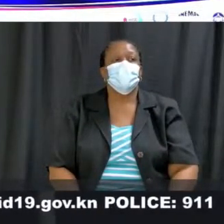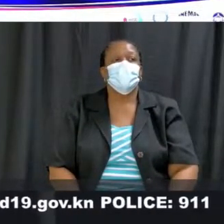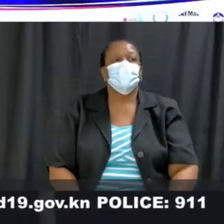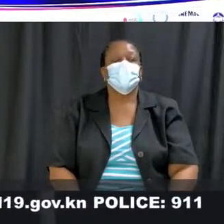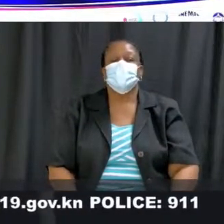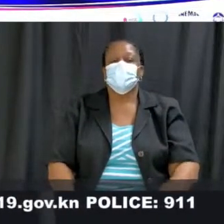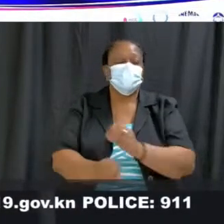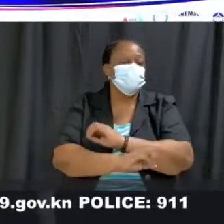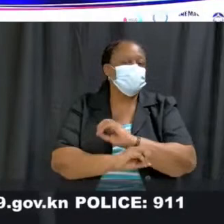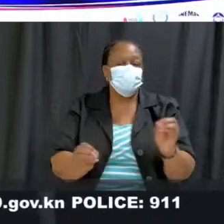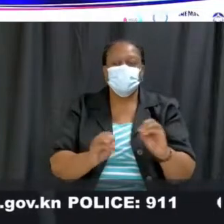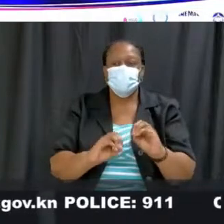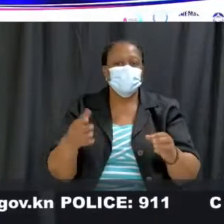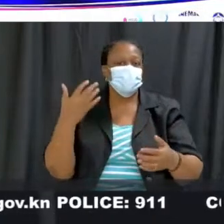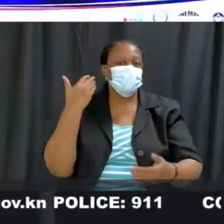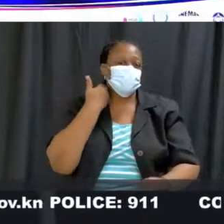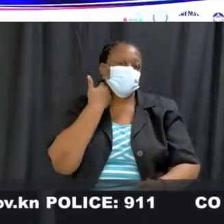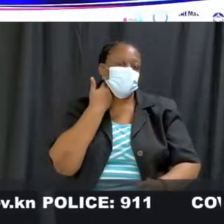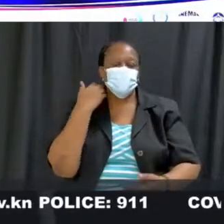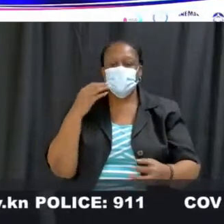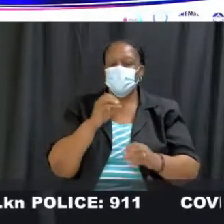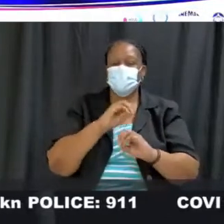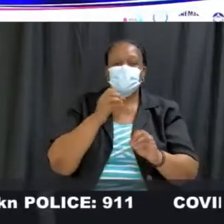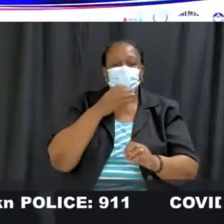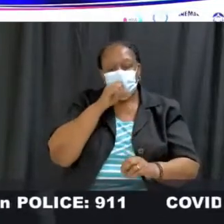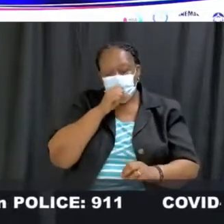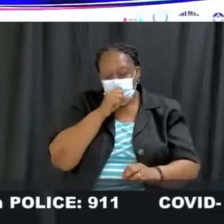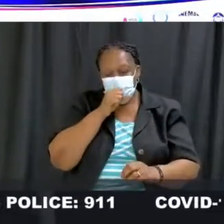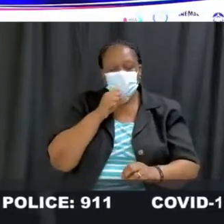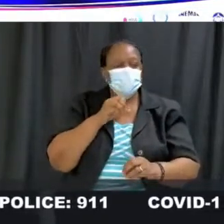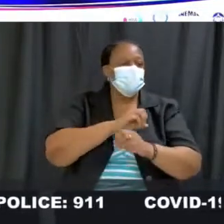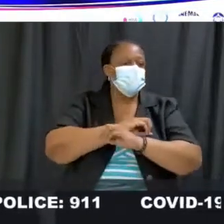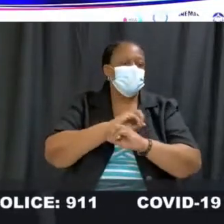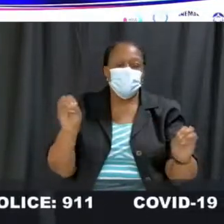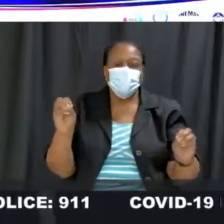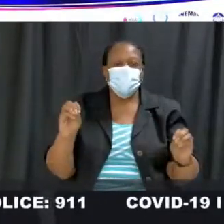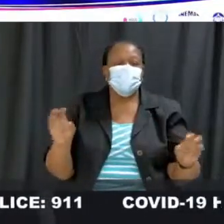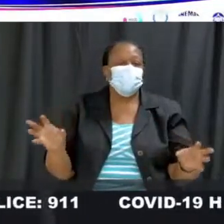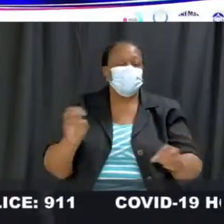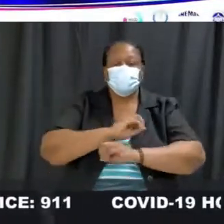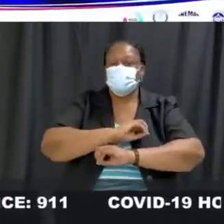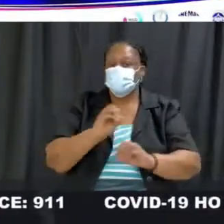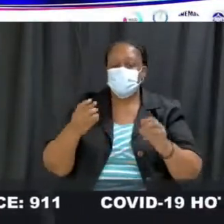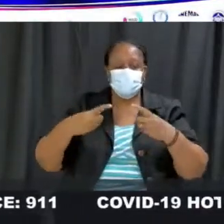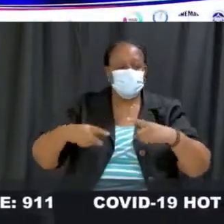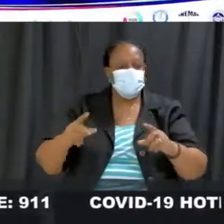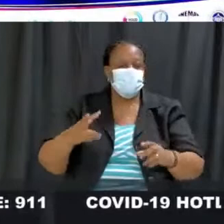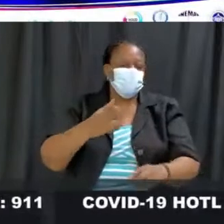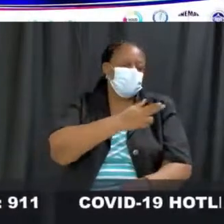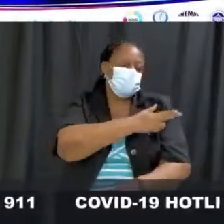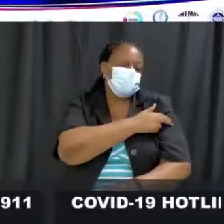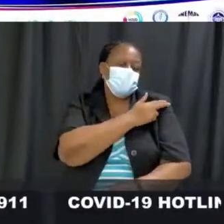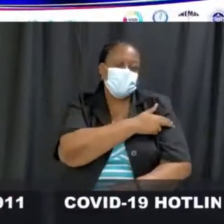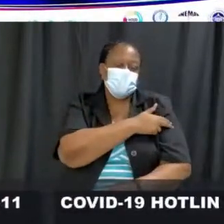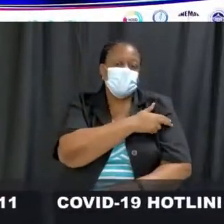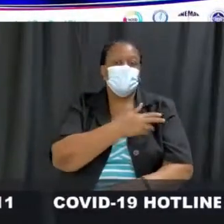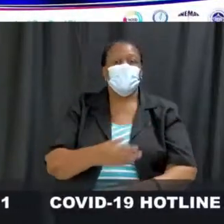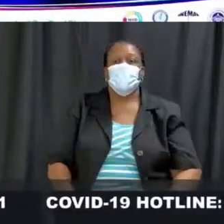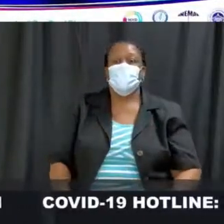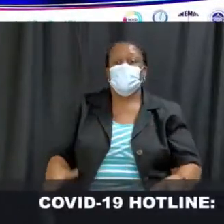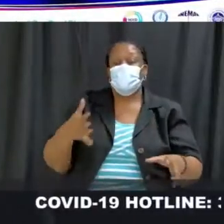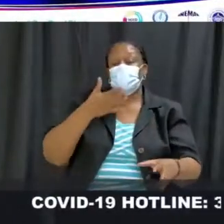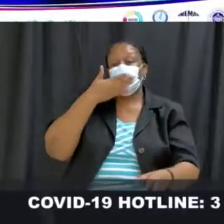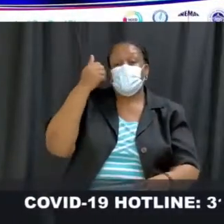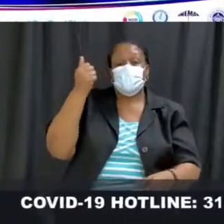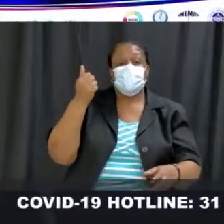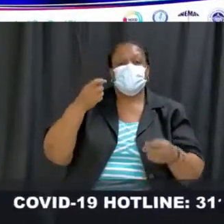without symptoms, and they were none of them were admitted to the hospital. And they recovered quite quickly,